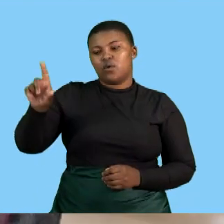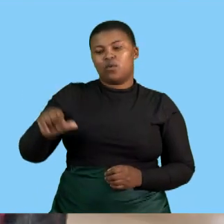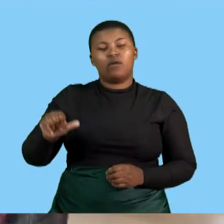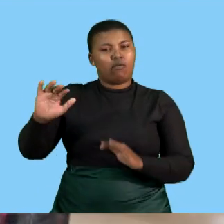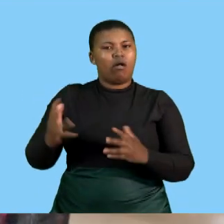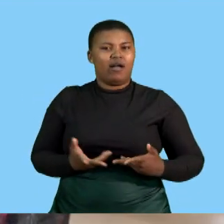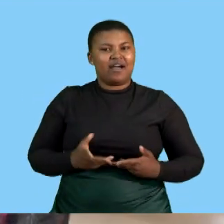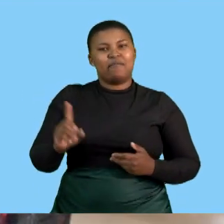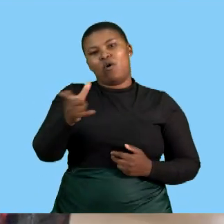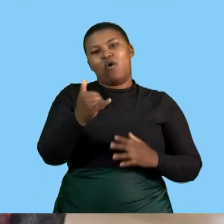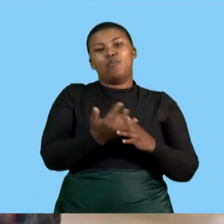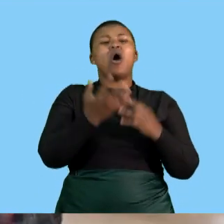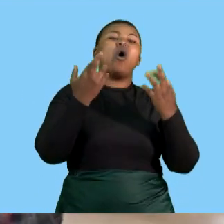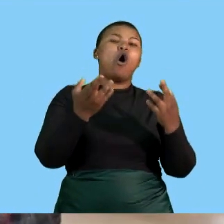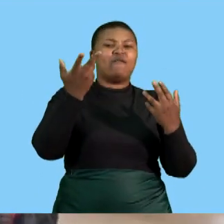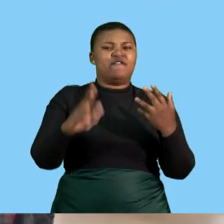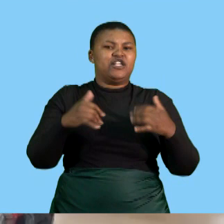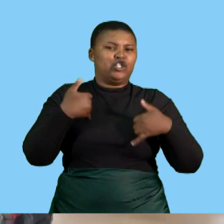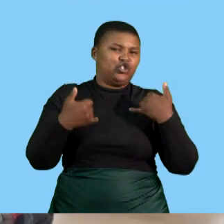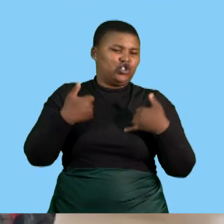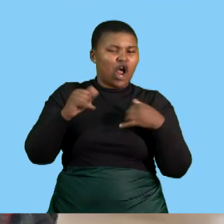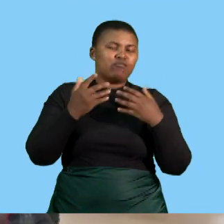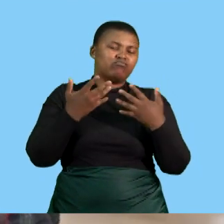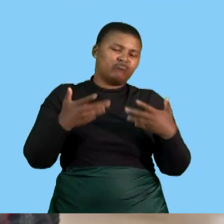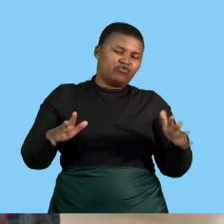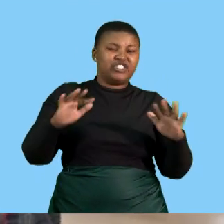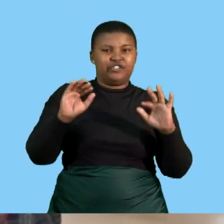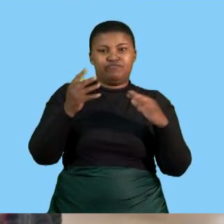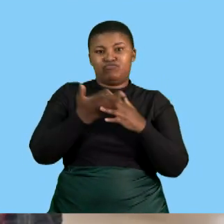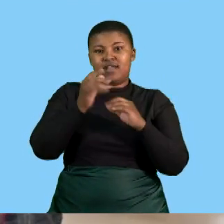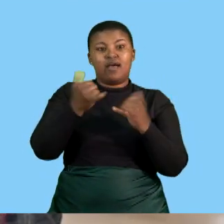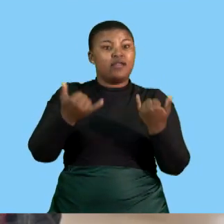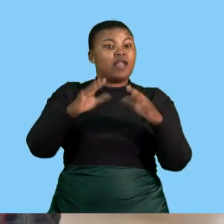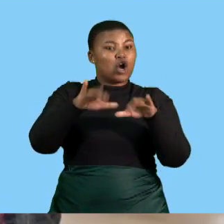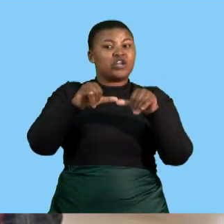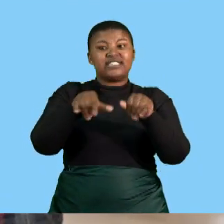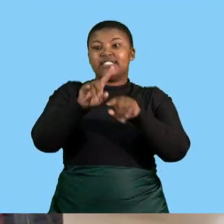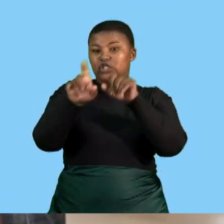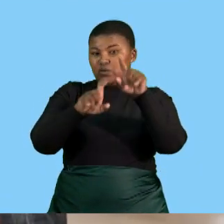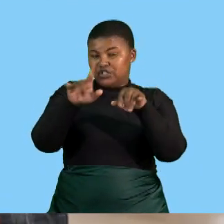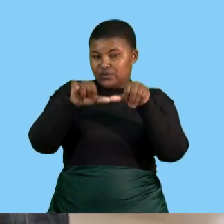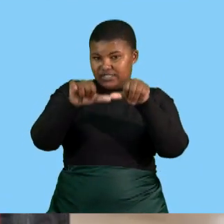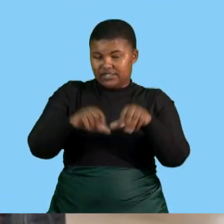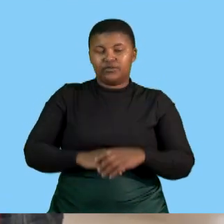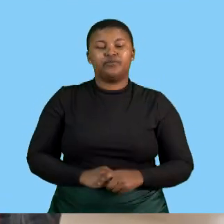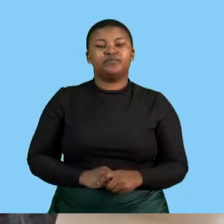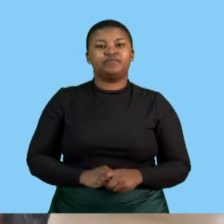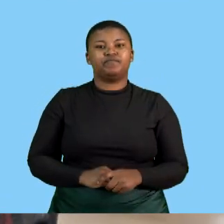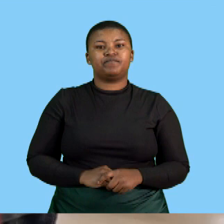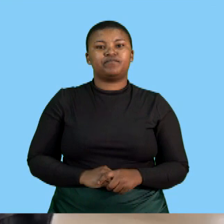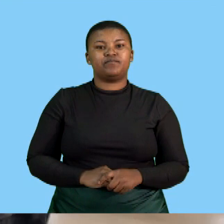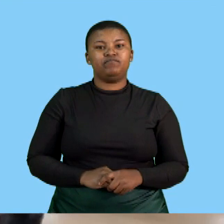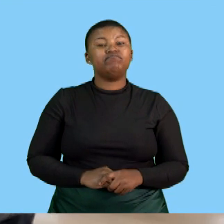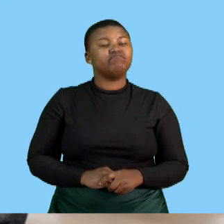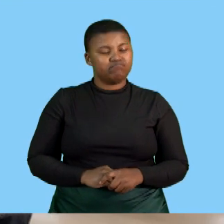Welcome back from your break, everybody. I hope you had a nice break. So let's continue on with our application questions. Of